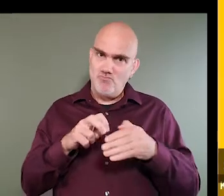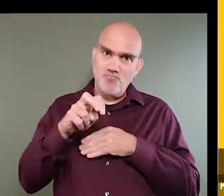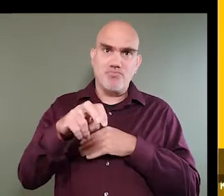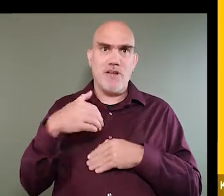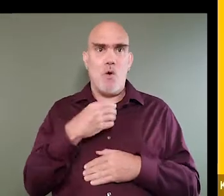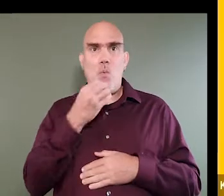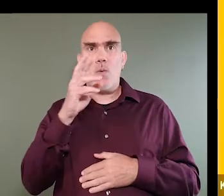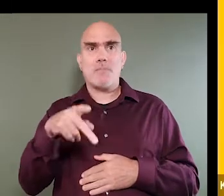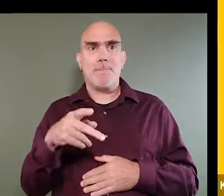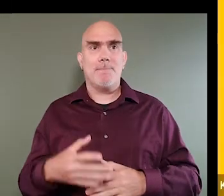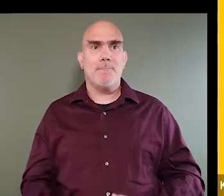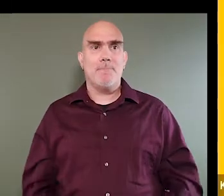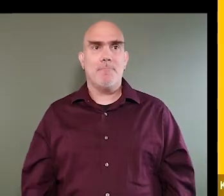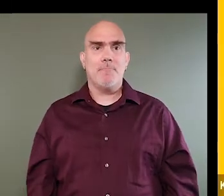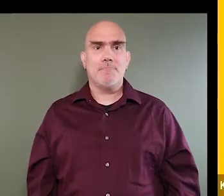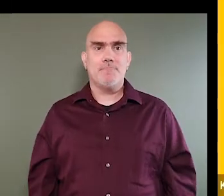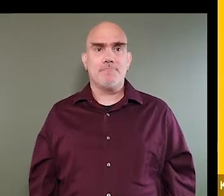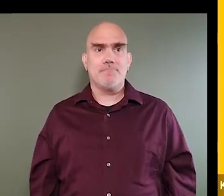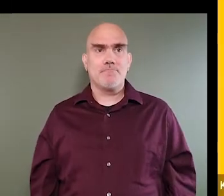warm-up.